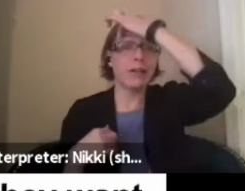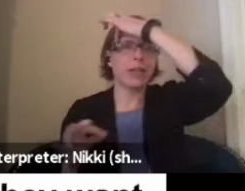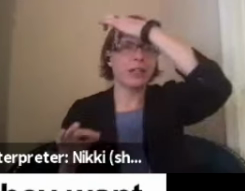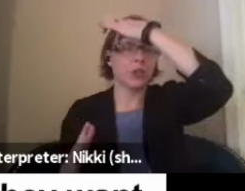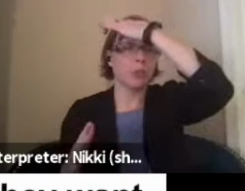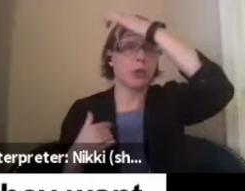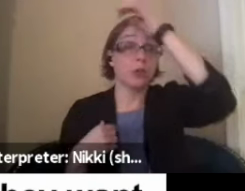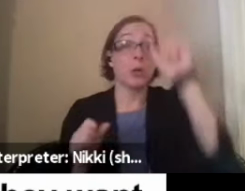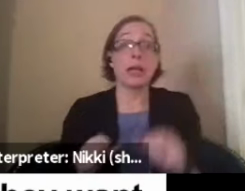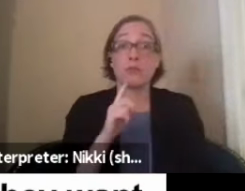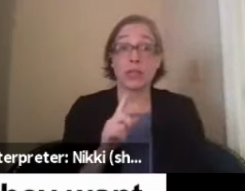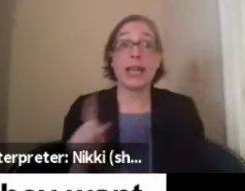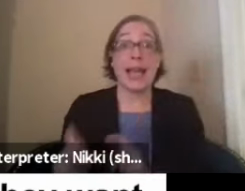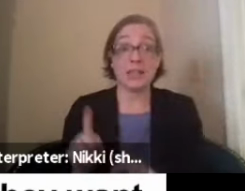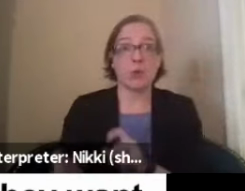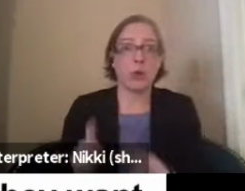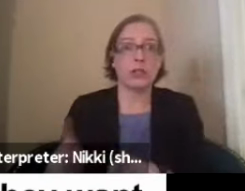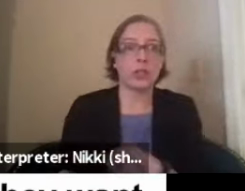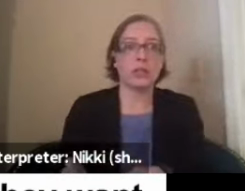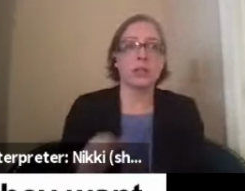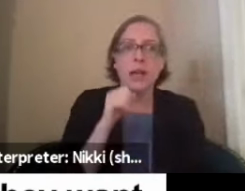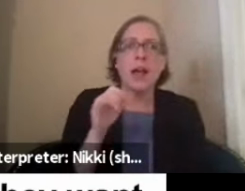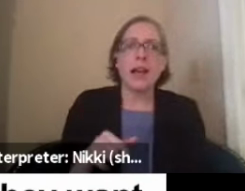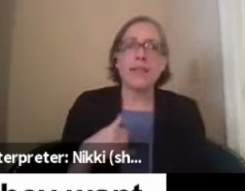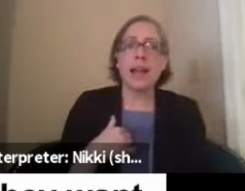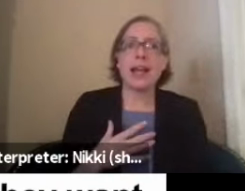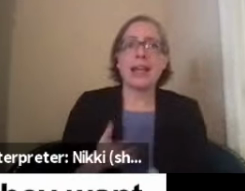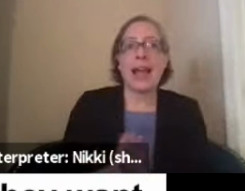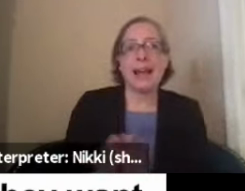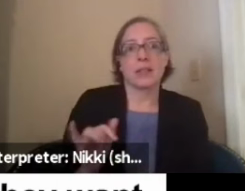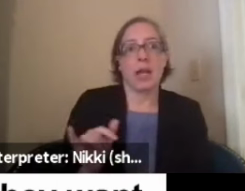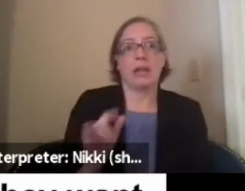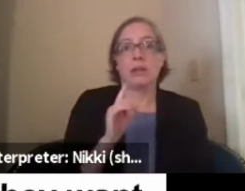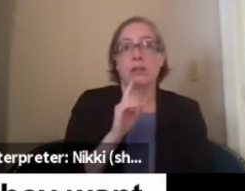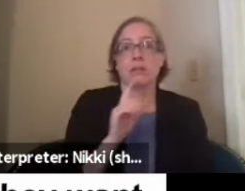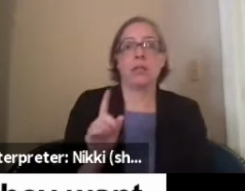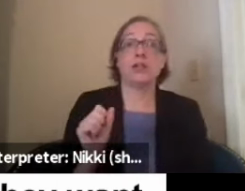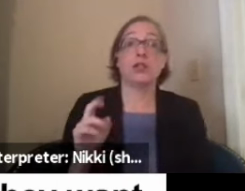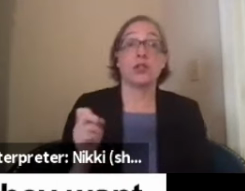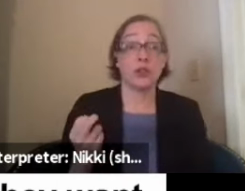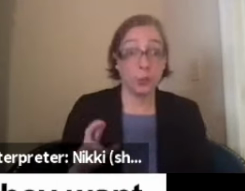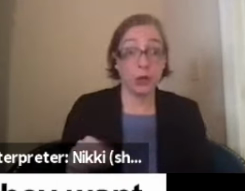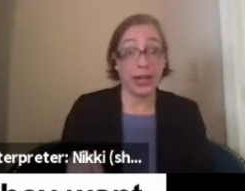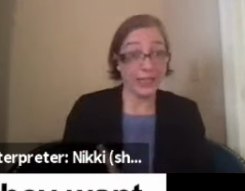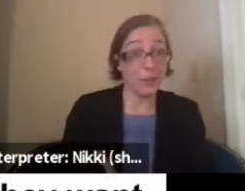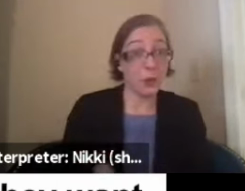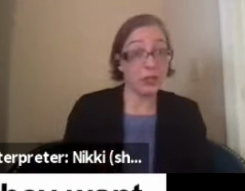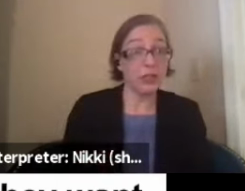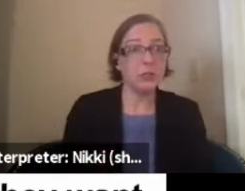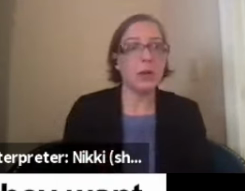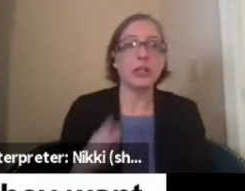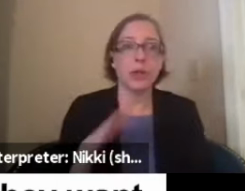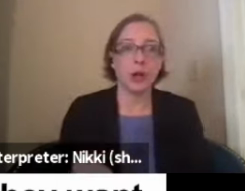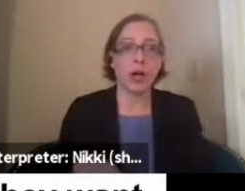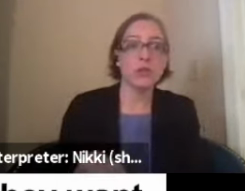like to have an interpreter so I can really ask more questions. Not that I ask like such super in-depth